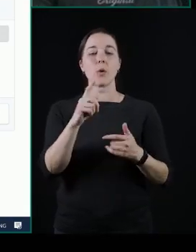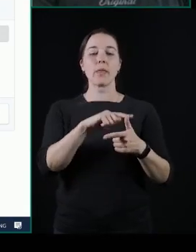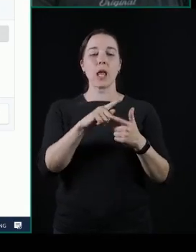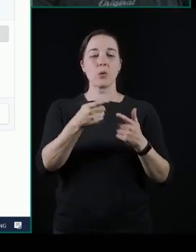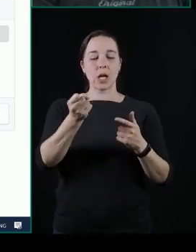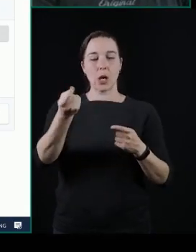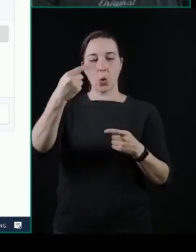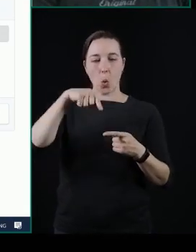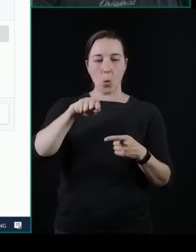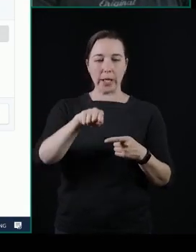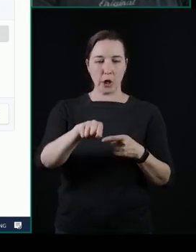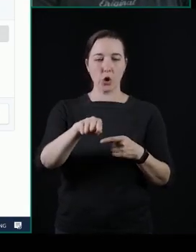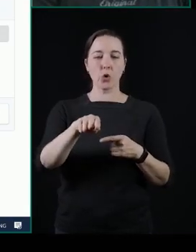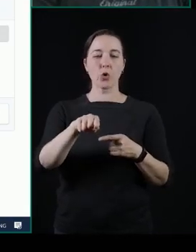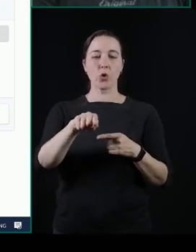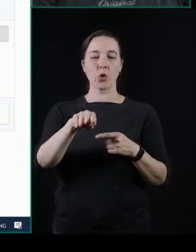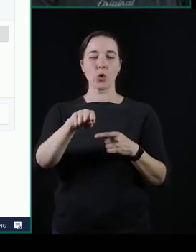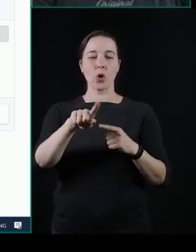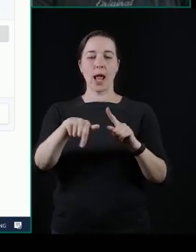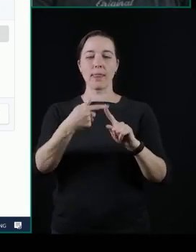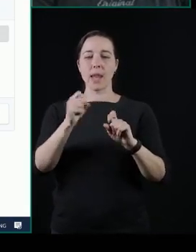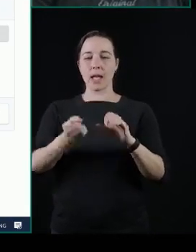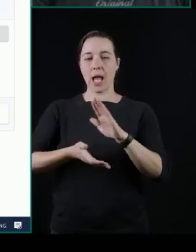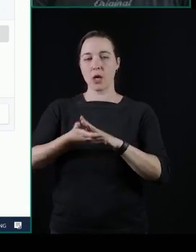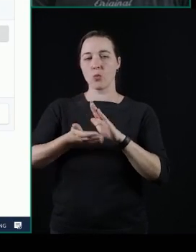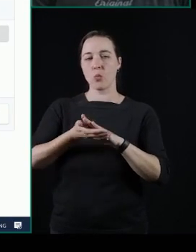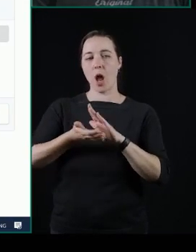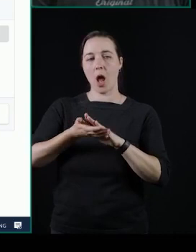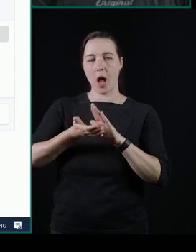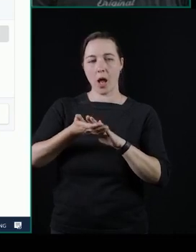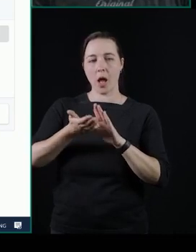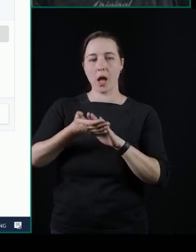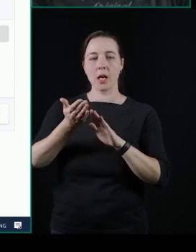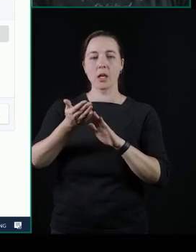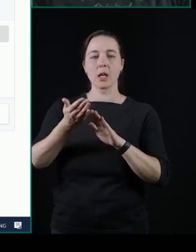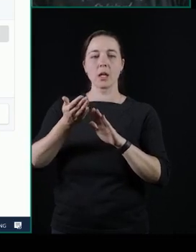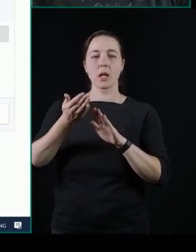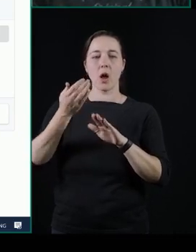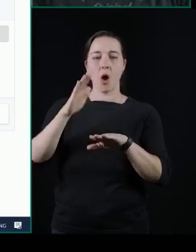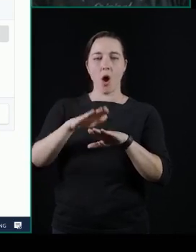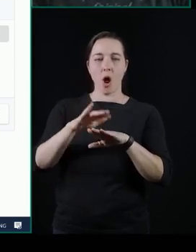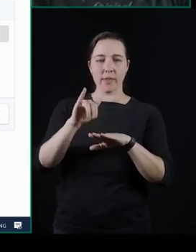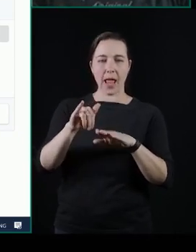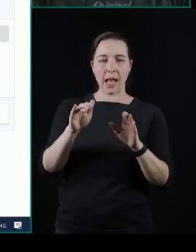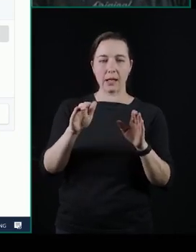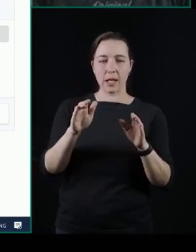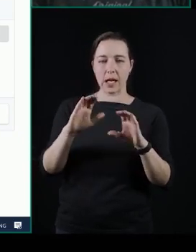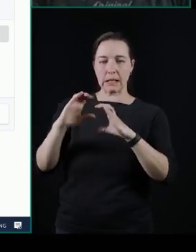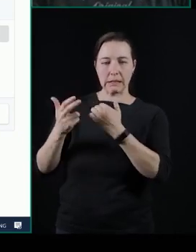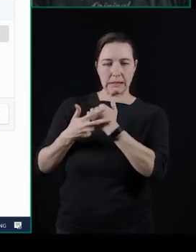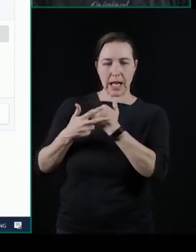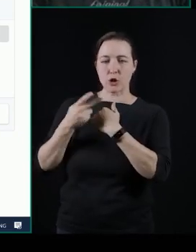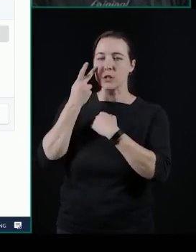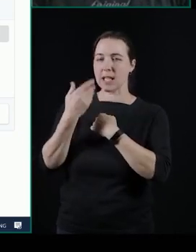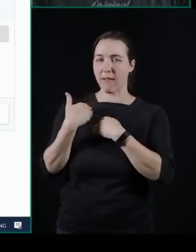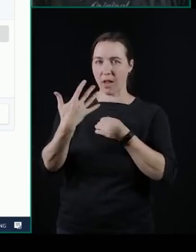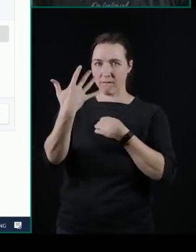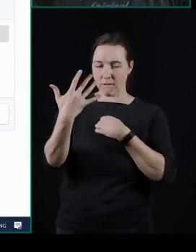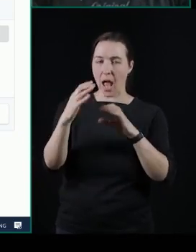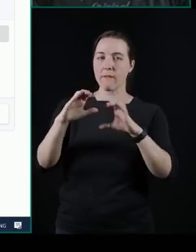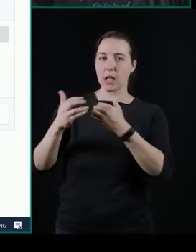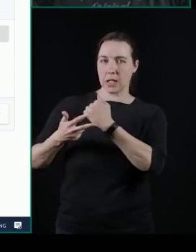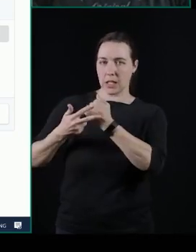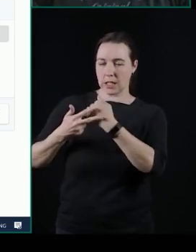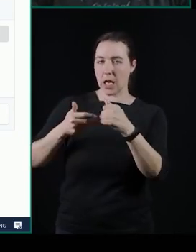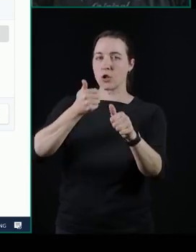can go here. We can run Docker PS to see the running containers. We see here that we have 5 containers per machine as